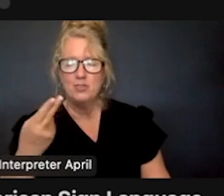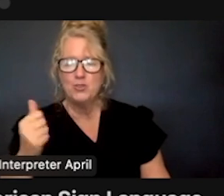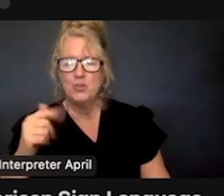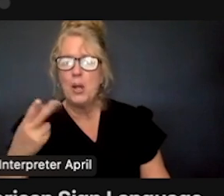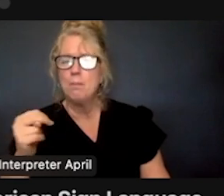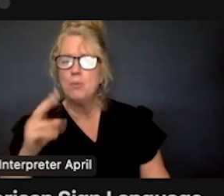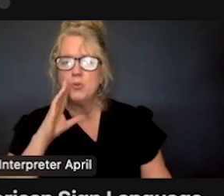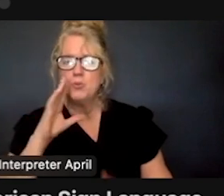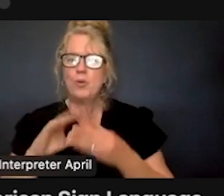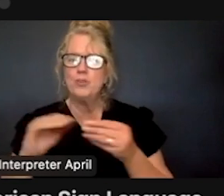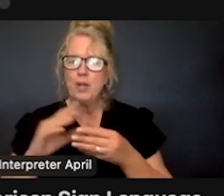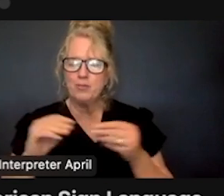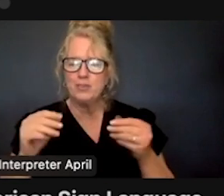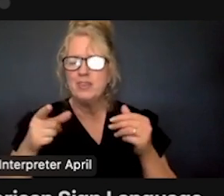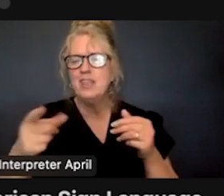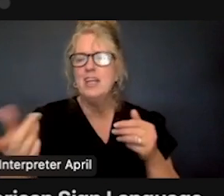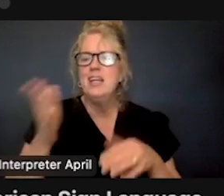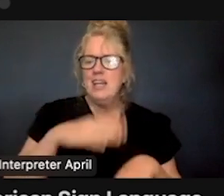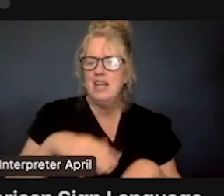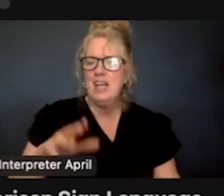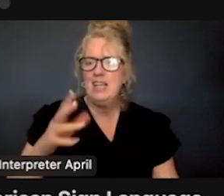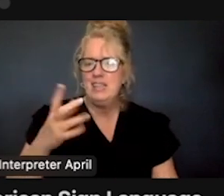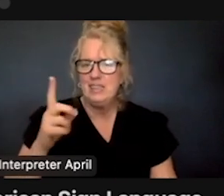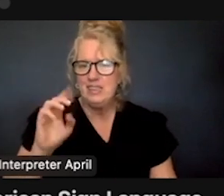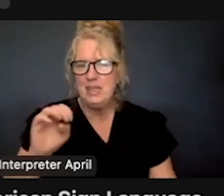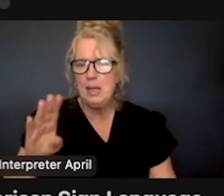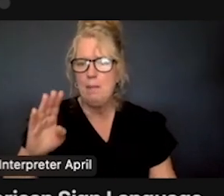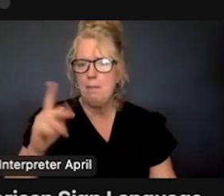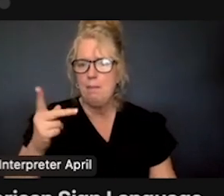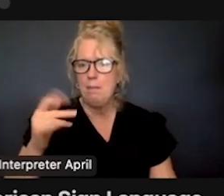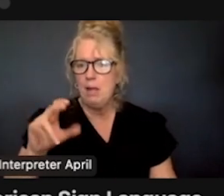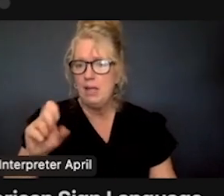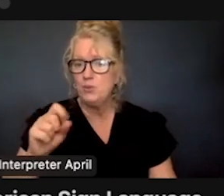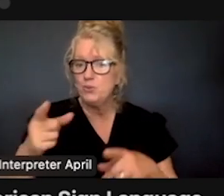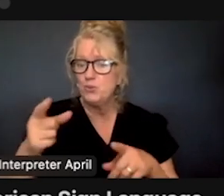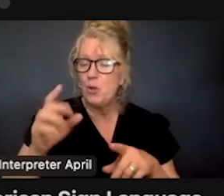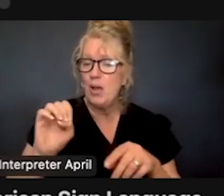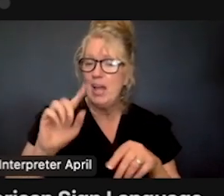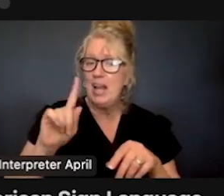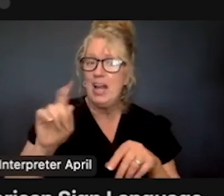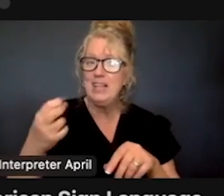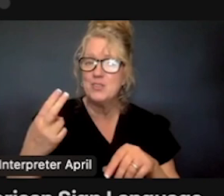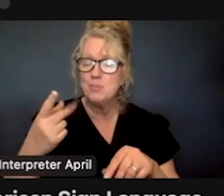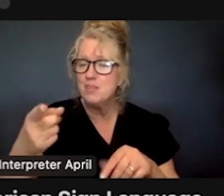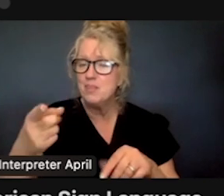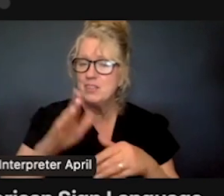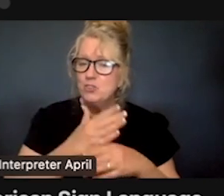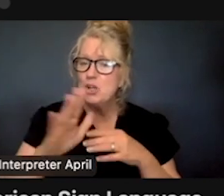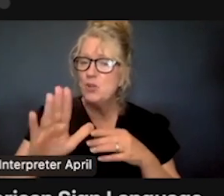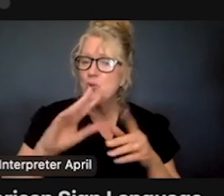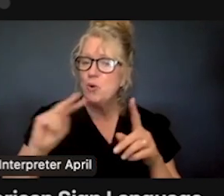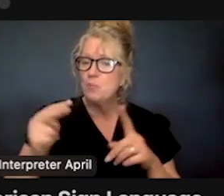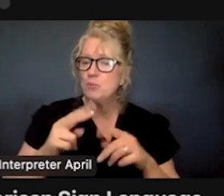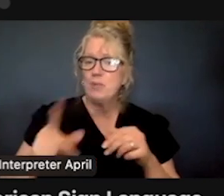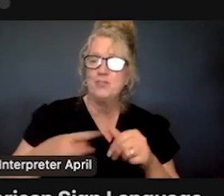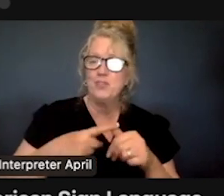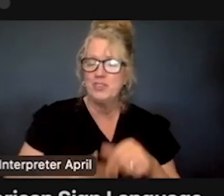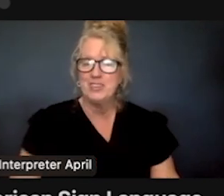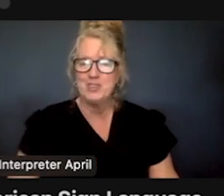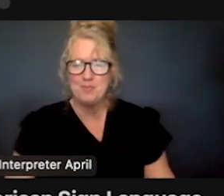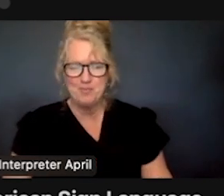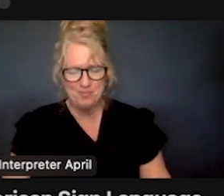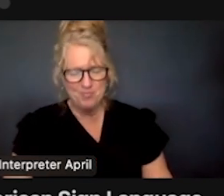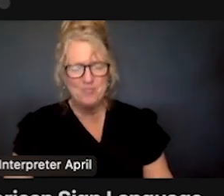and along with Dr. Deb Peinel. So Elizabeth, if you could come up and share your perspective.